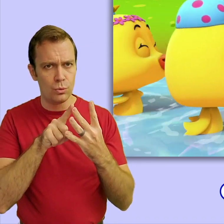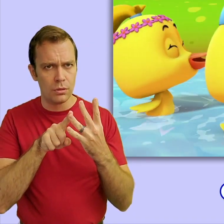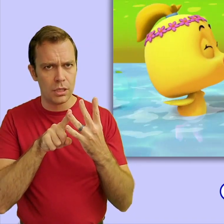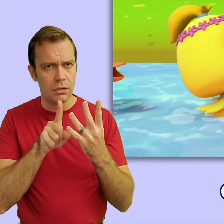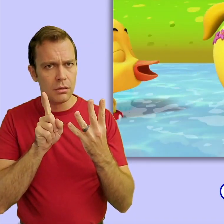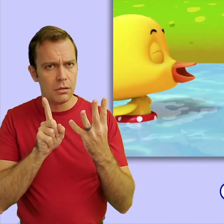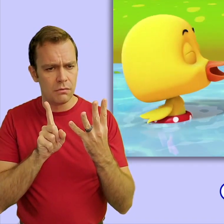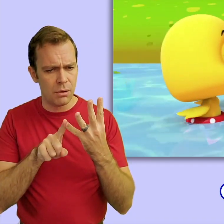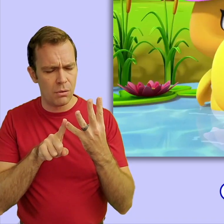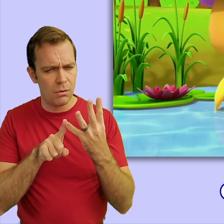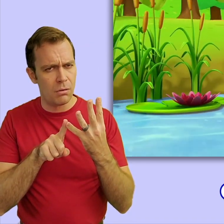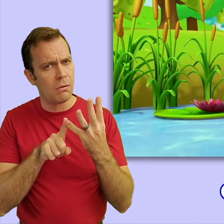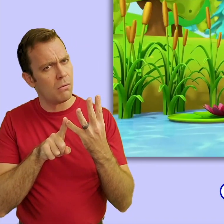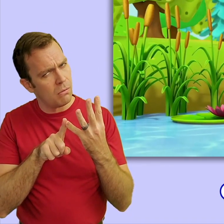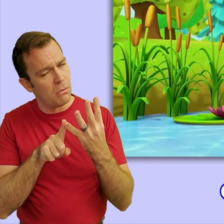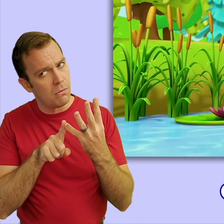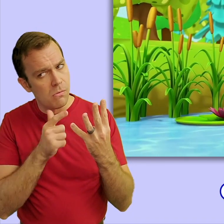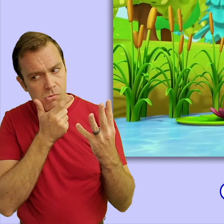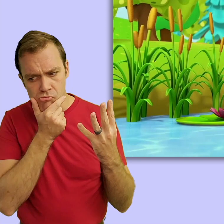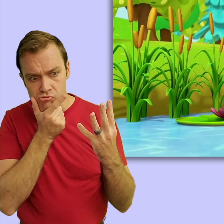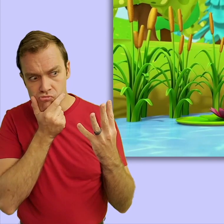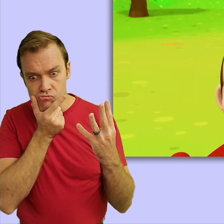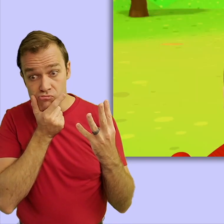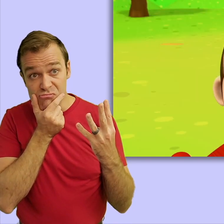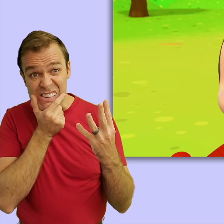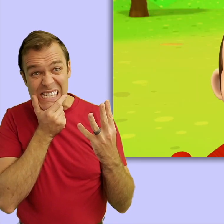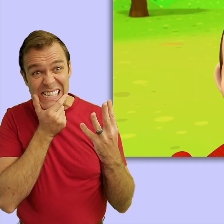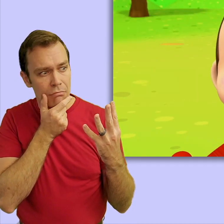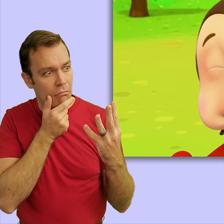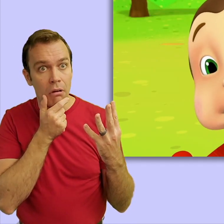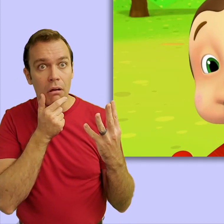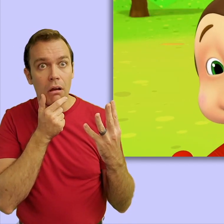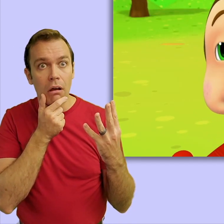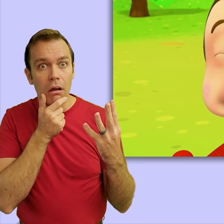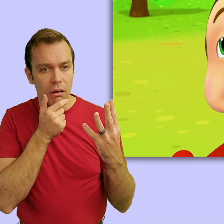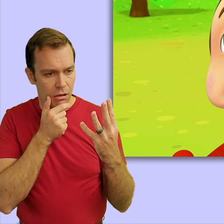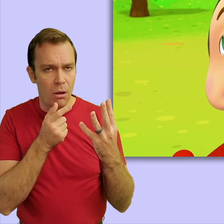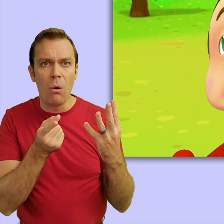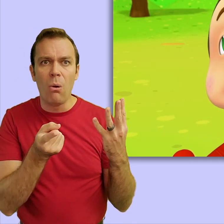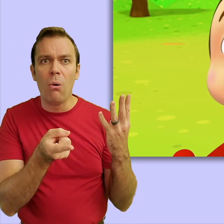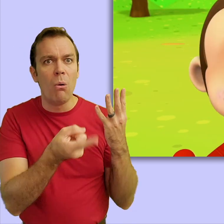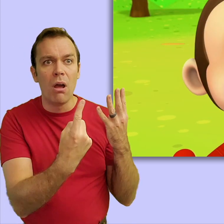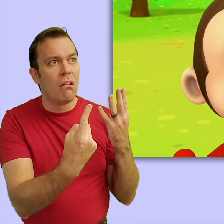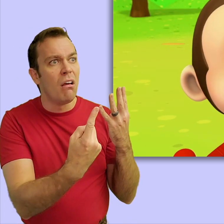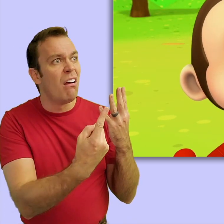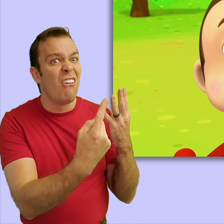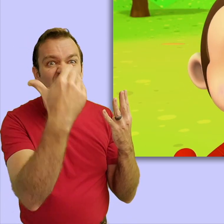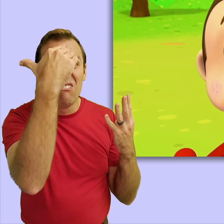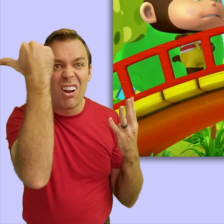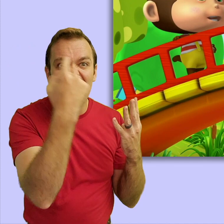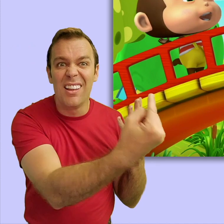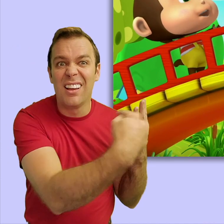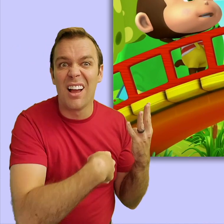One, two, three, four. Uh-oh. It looks like one of the